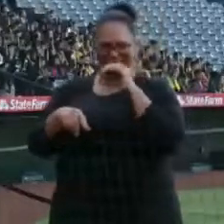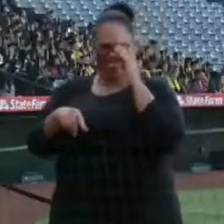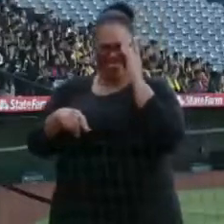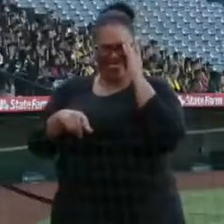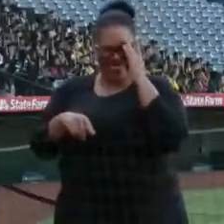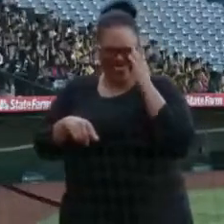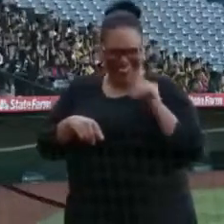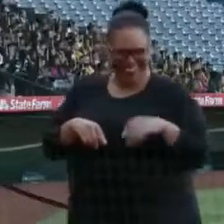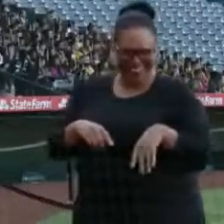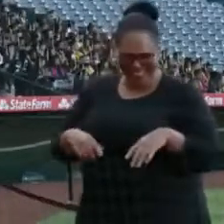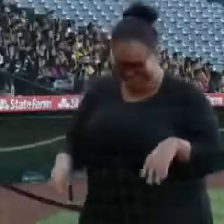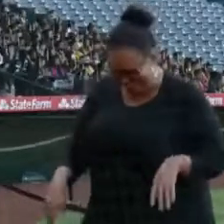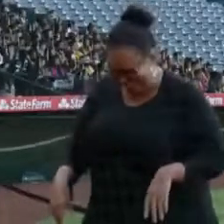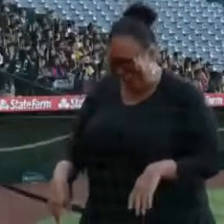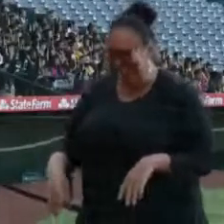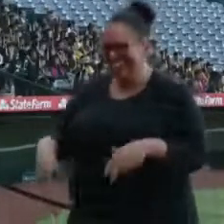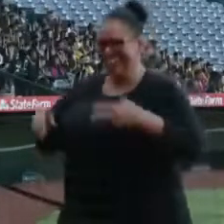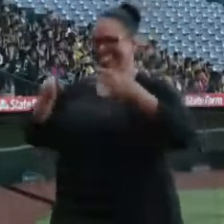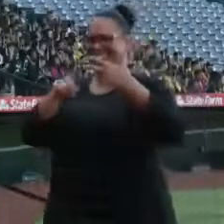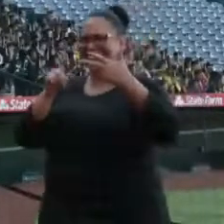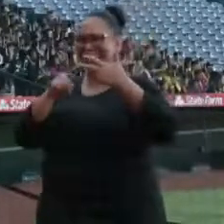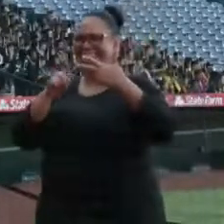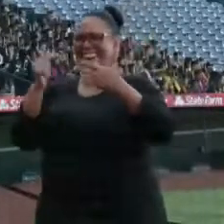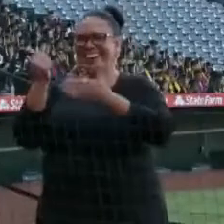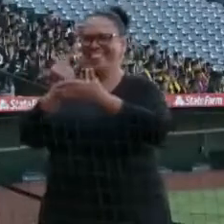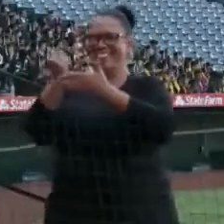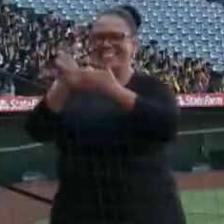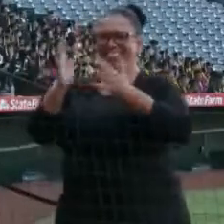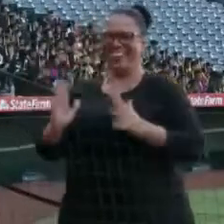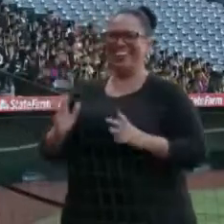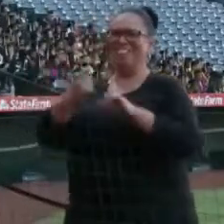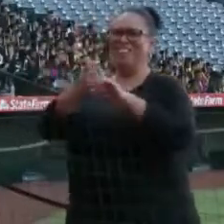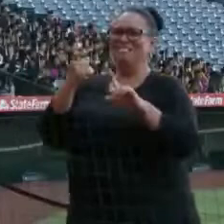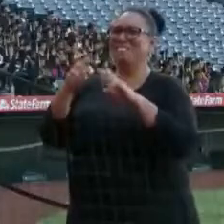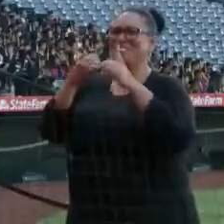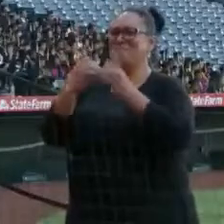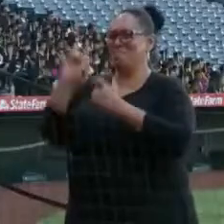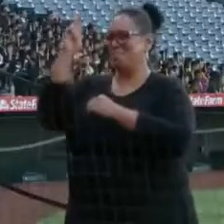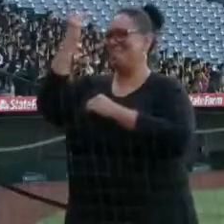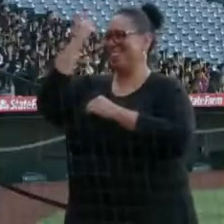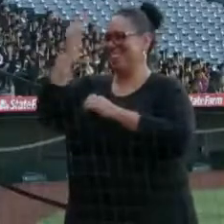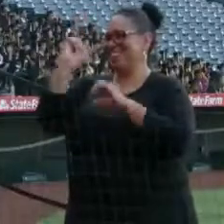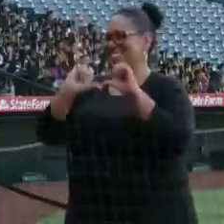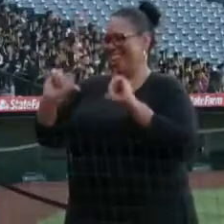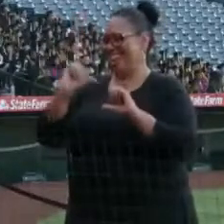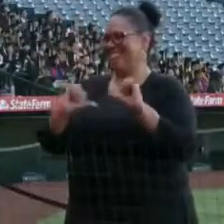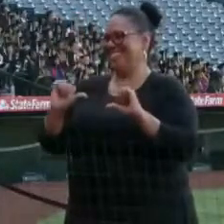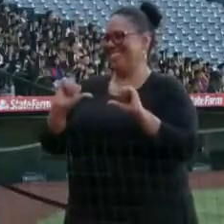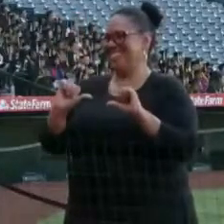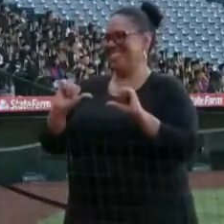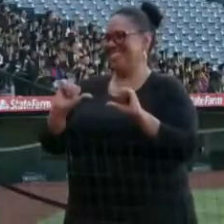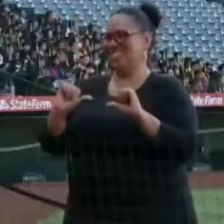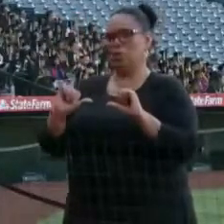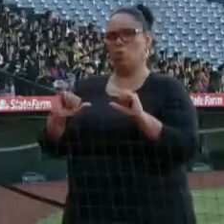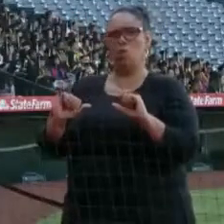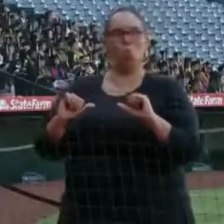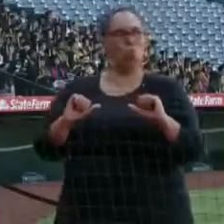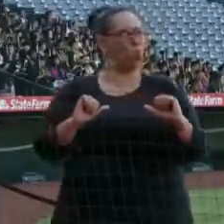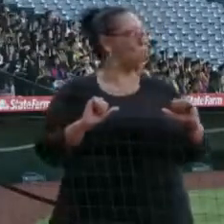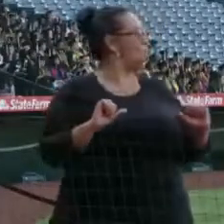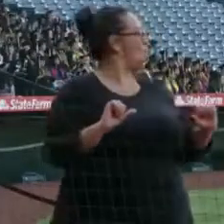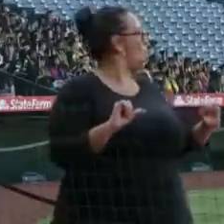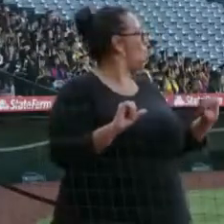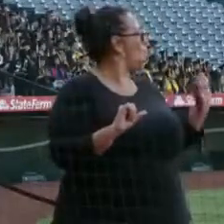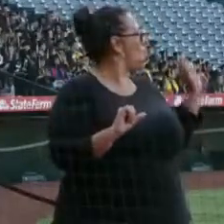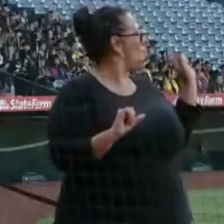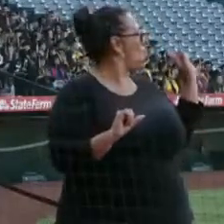Our third outstanding graduate also comes from the Department of Political Science. Will Vaishali Chowdhury please